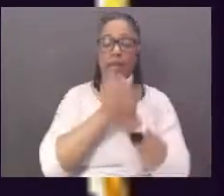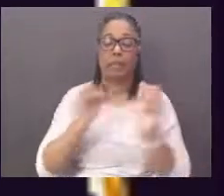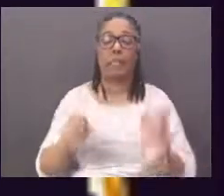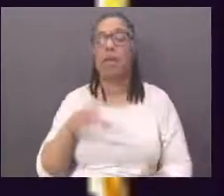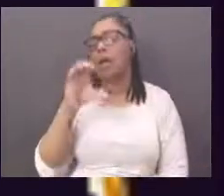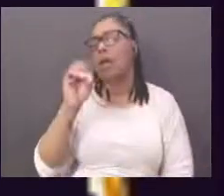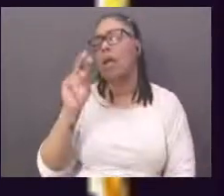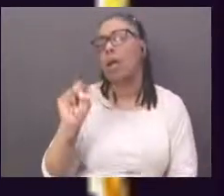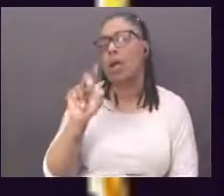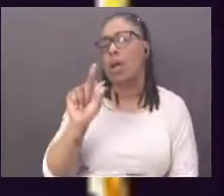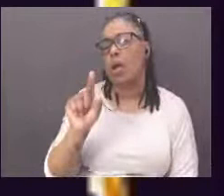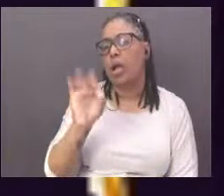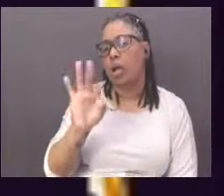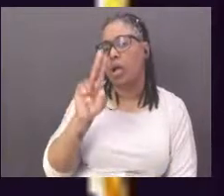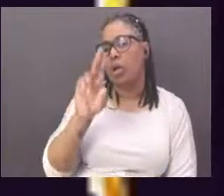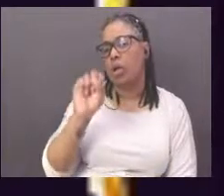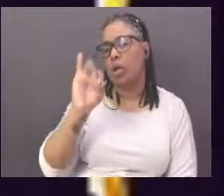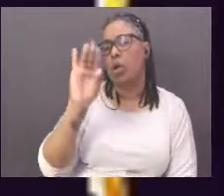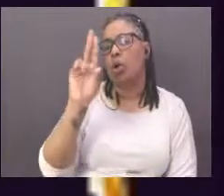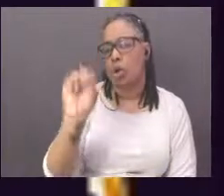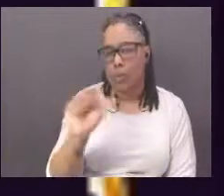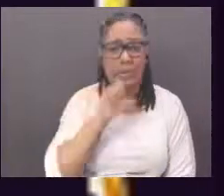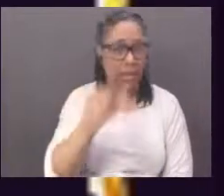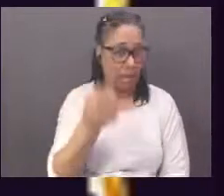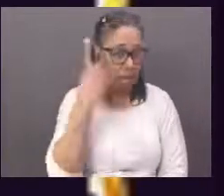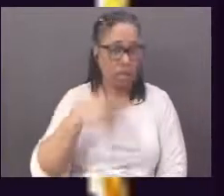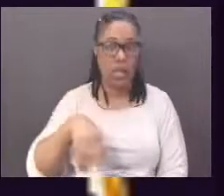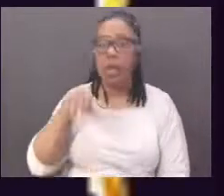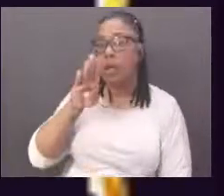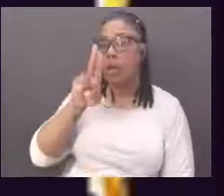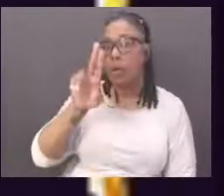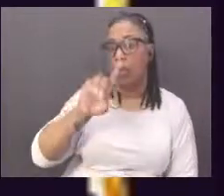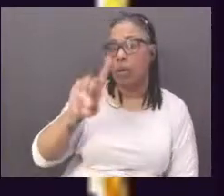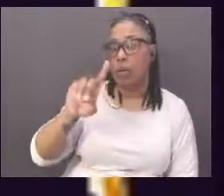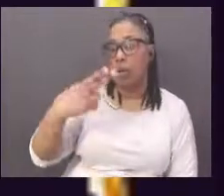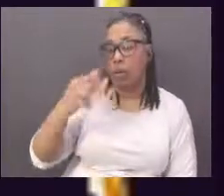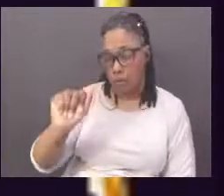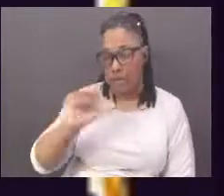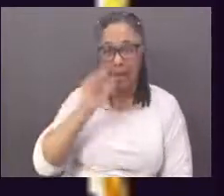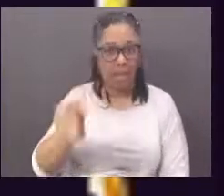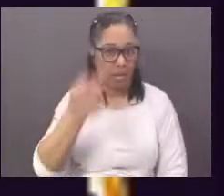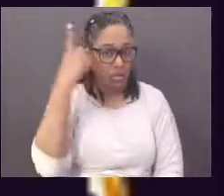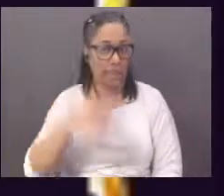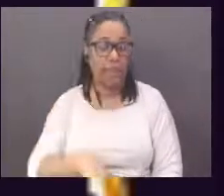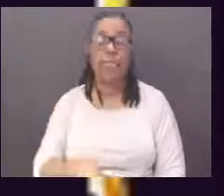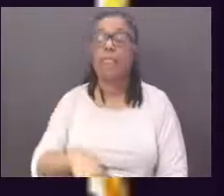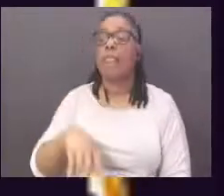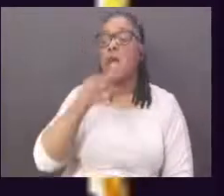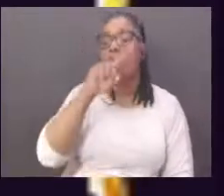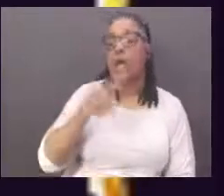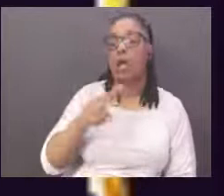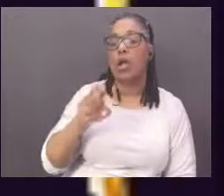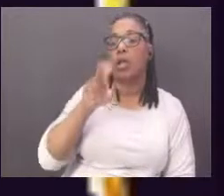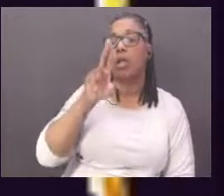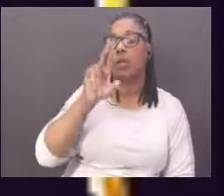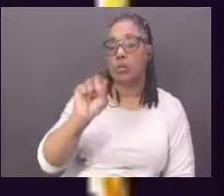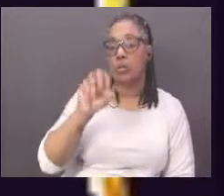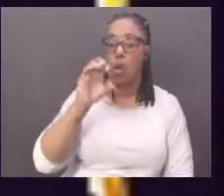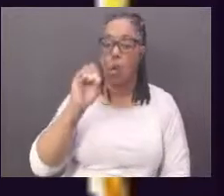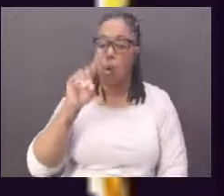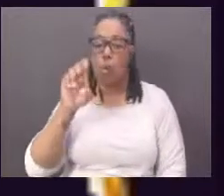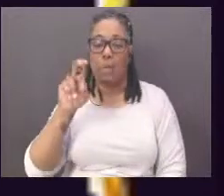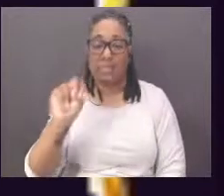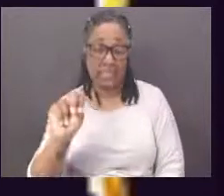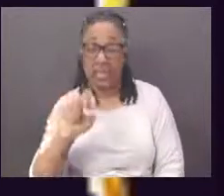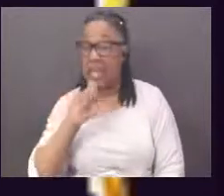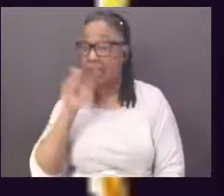Buddha's name can't do it. The names of Zeus, Odin, and Apollo don't have the power to save you. In fact, your